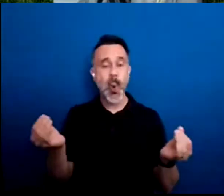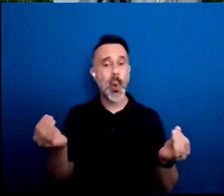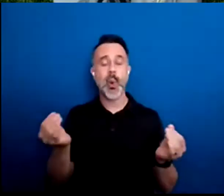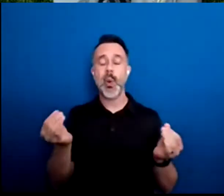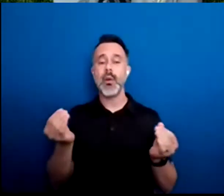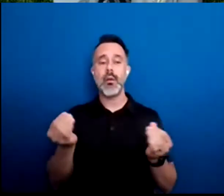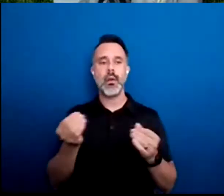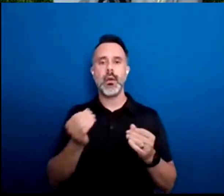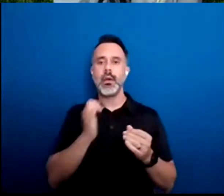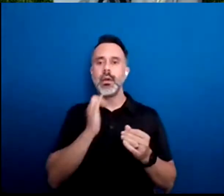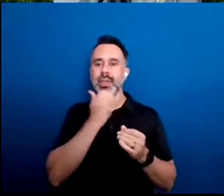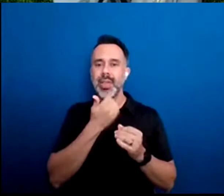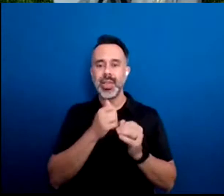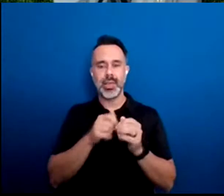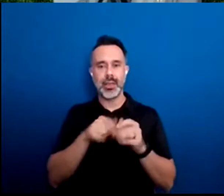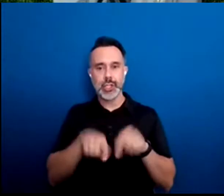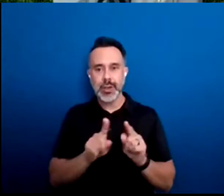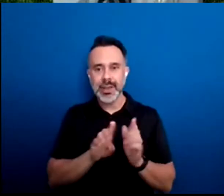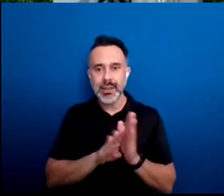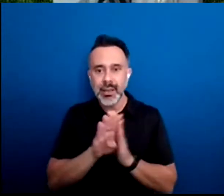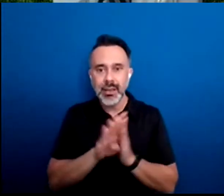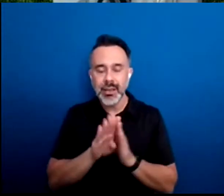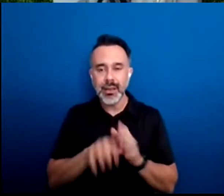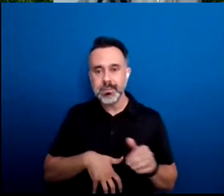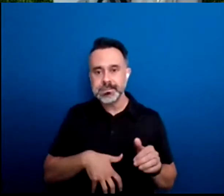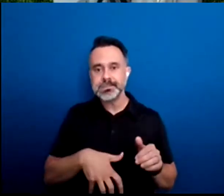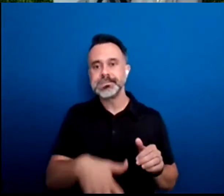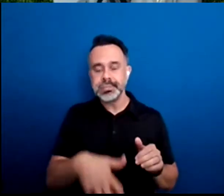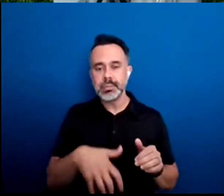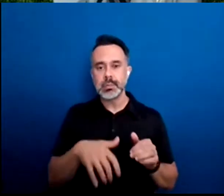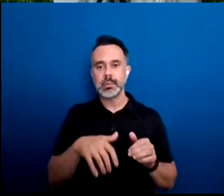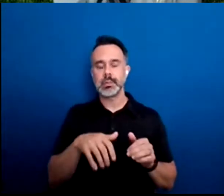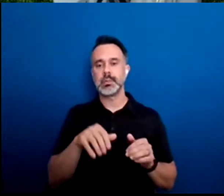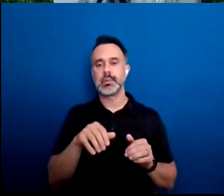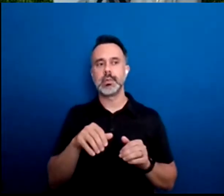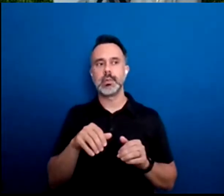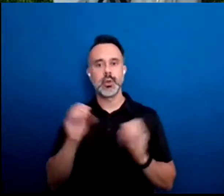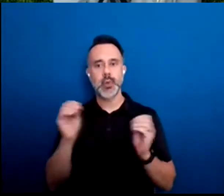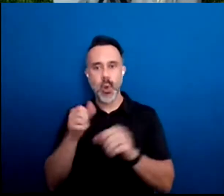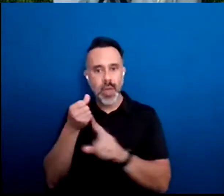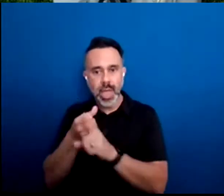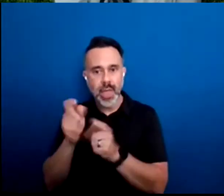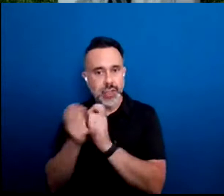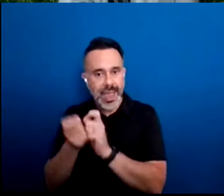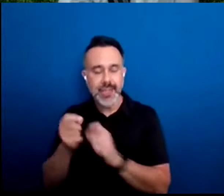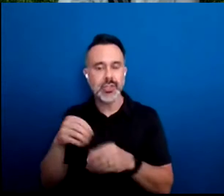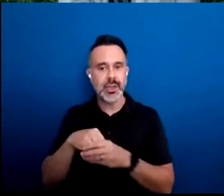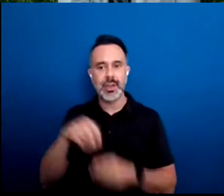changes actually in the placenta, and that the babies got